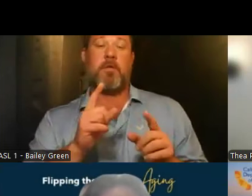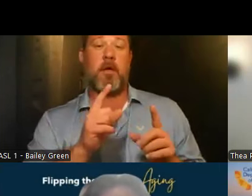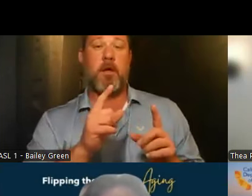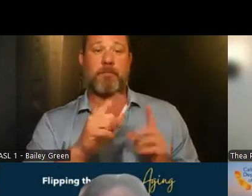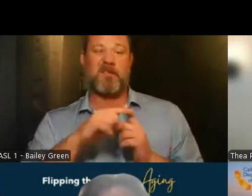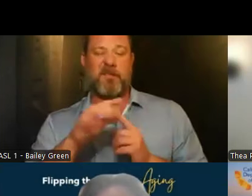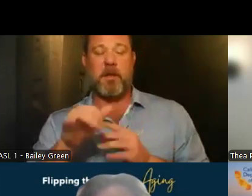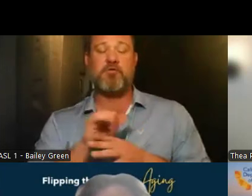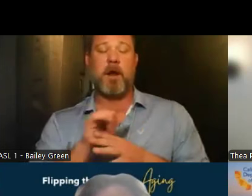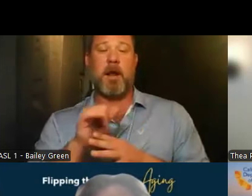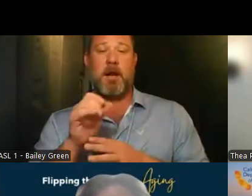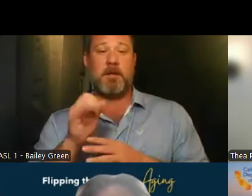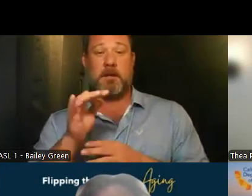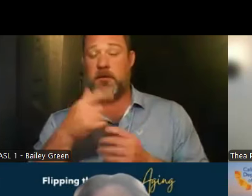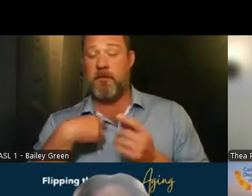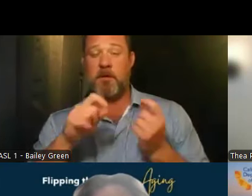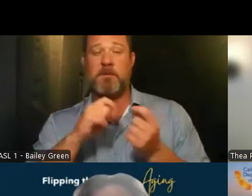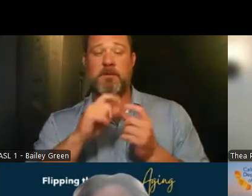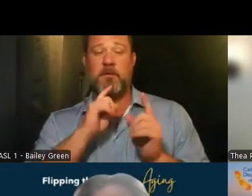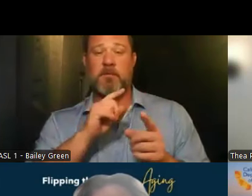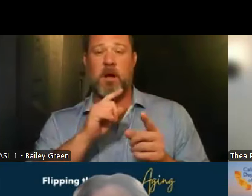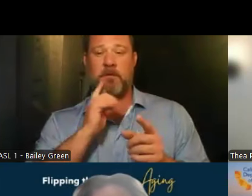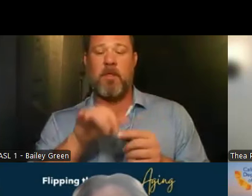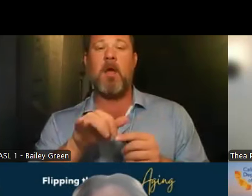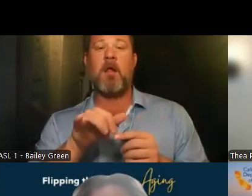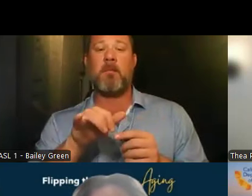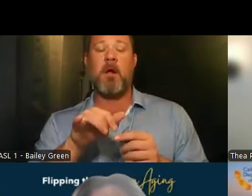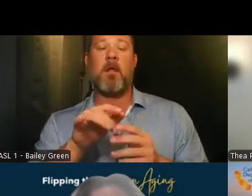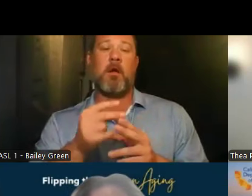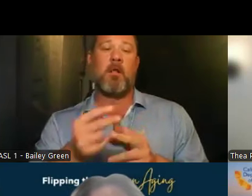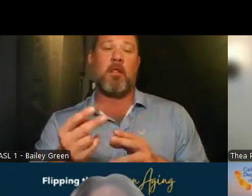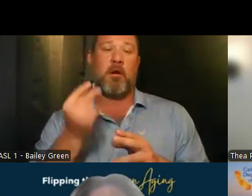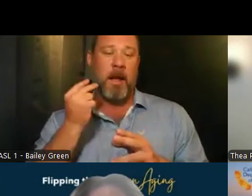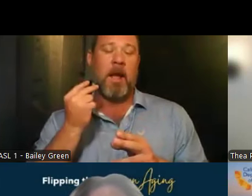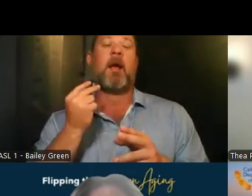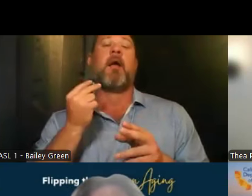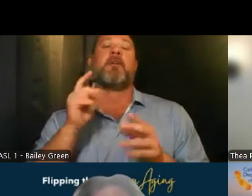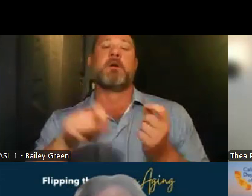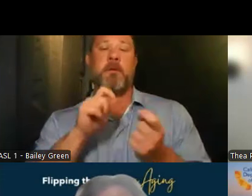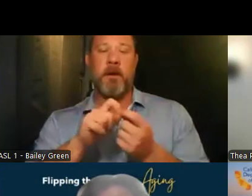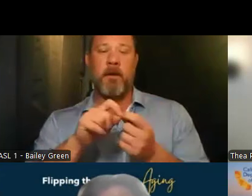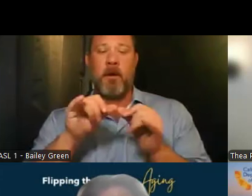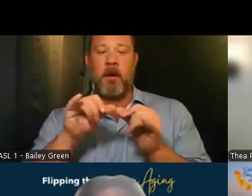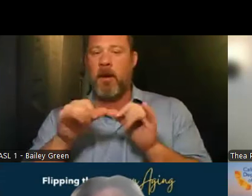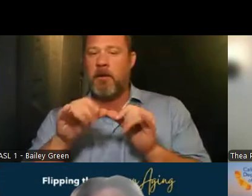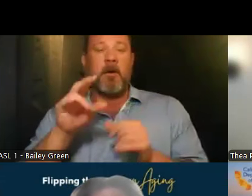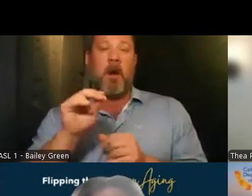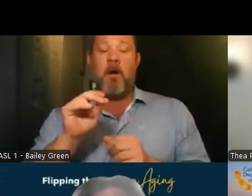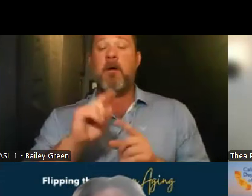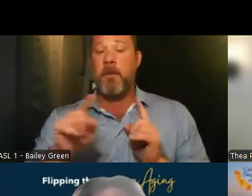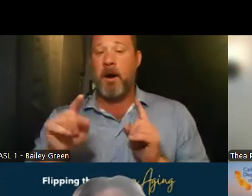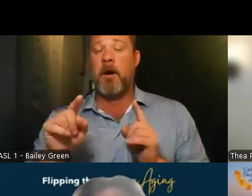know that, Stacy, if you have a specific response to that, of a look back of a specific measurement, no. But we